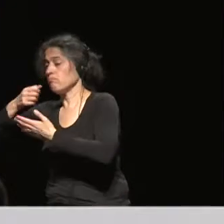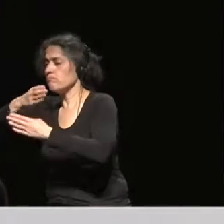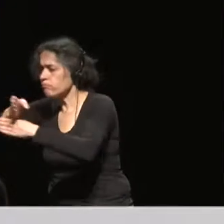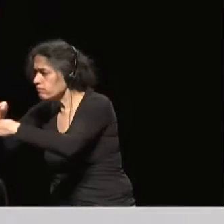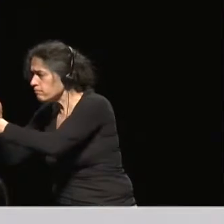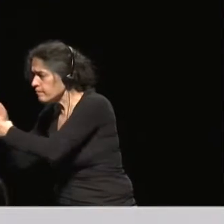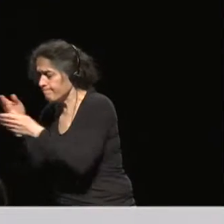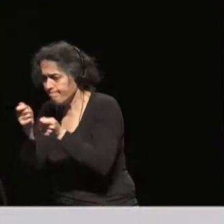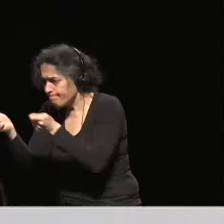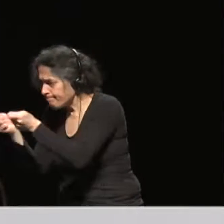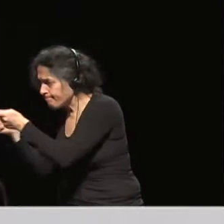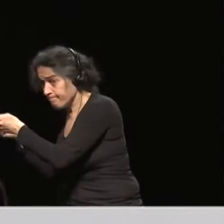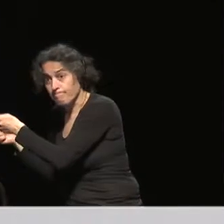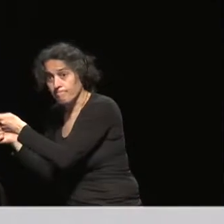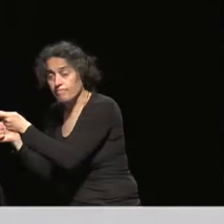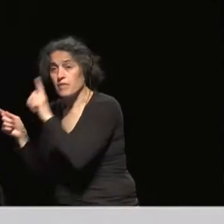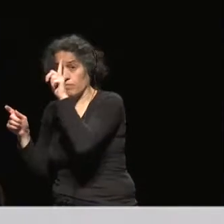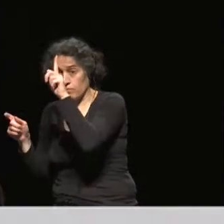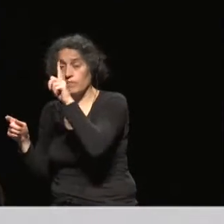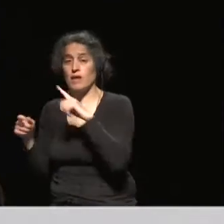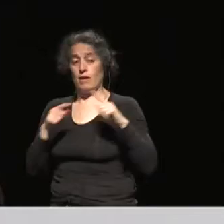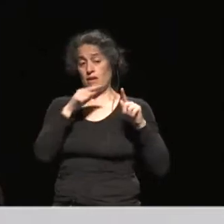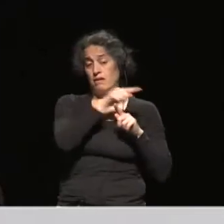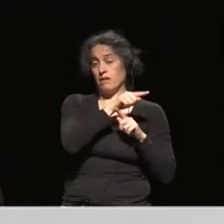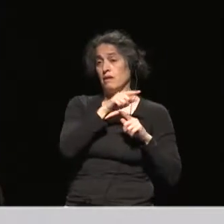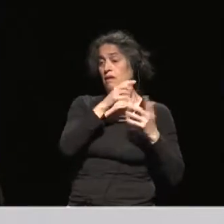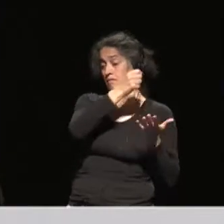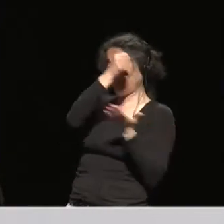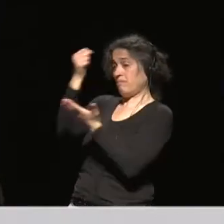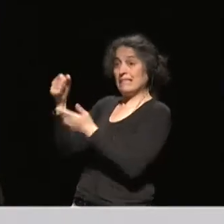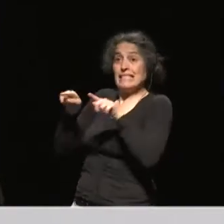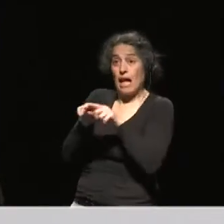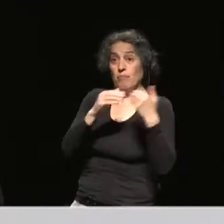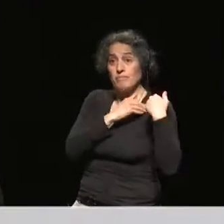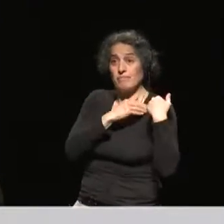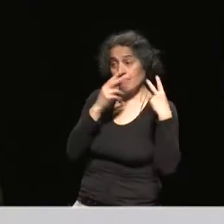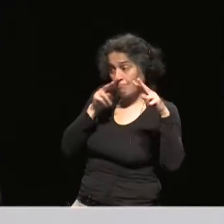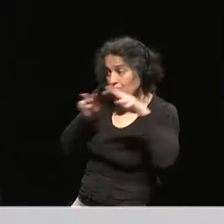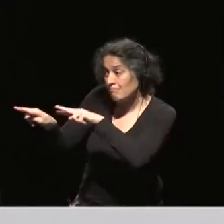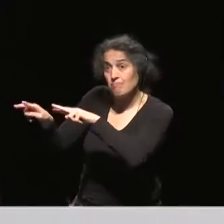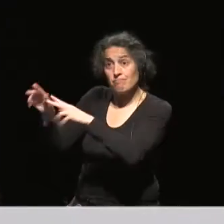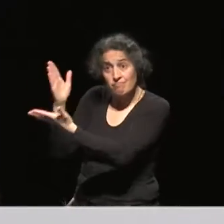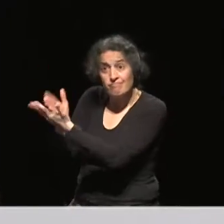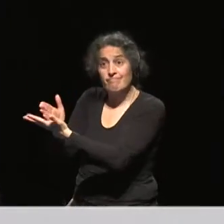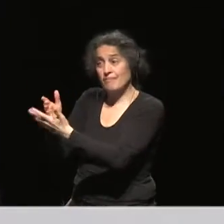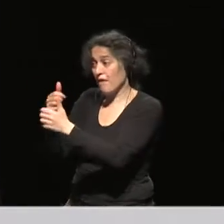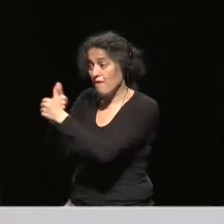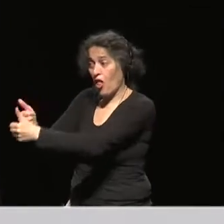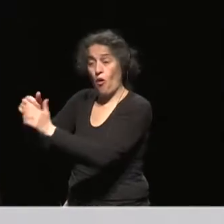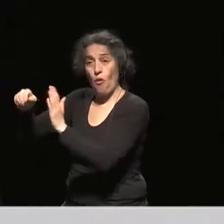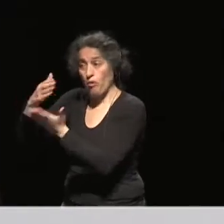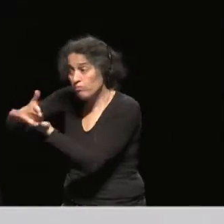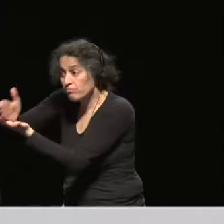in budgetary aid. In other words, if you don't meet all the requirements, then there has to be a process